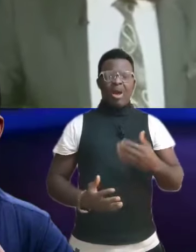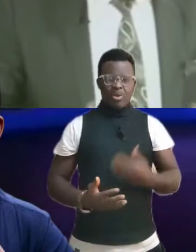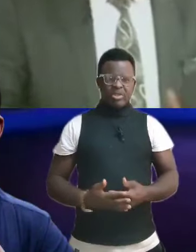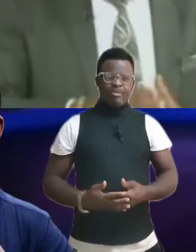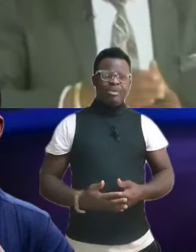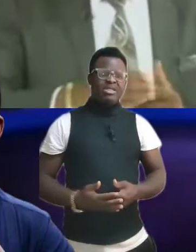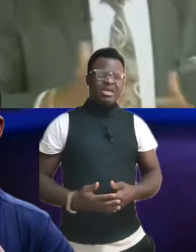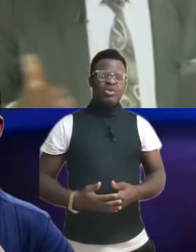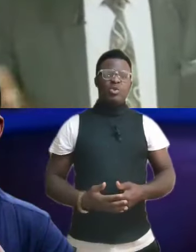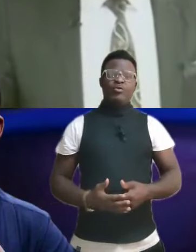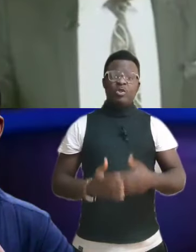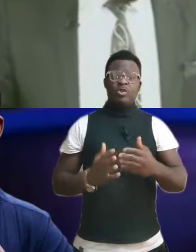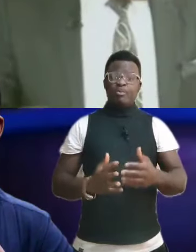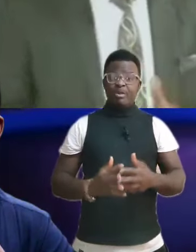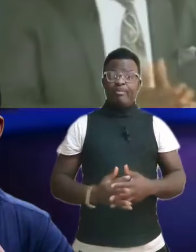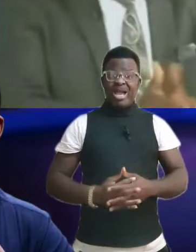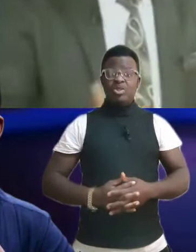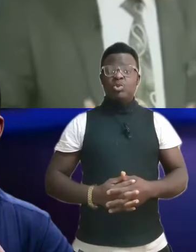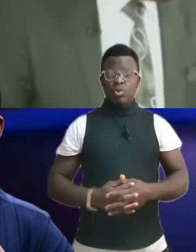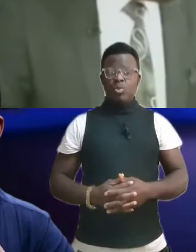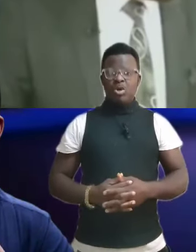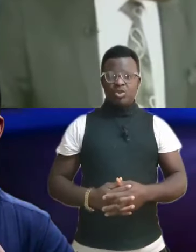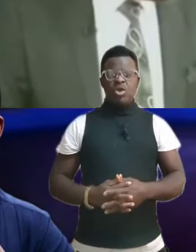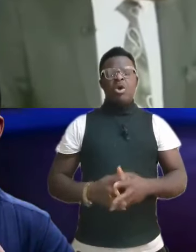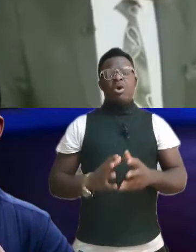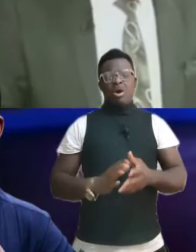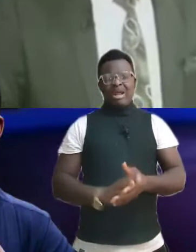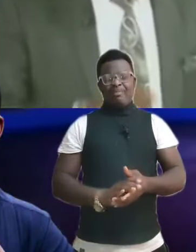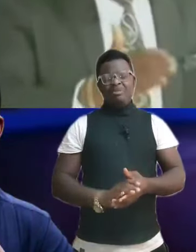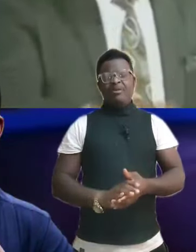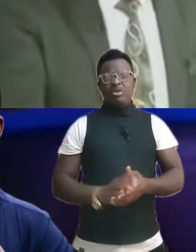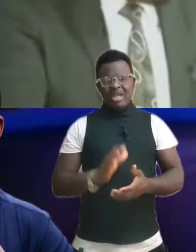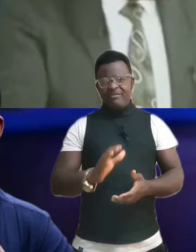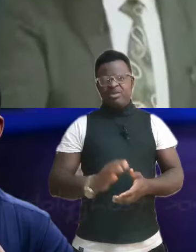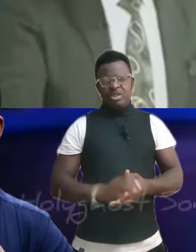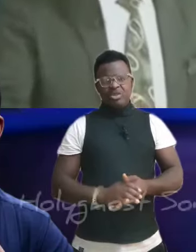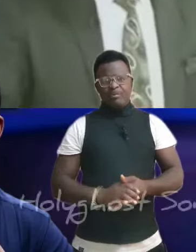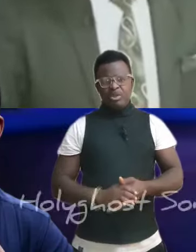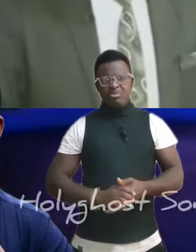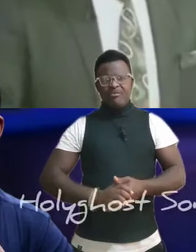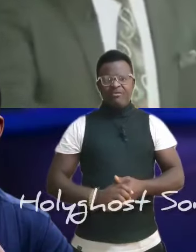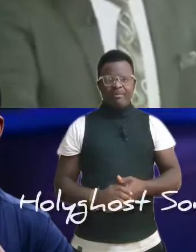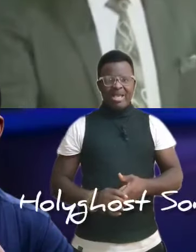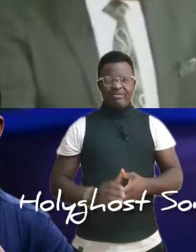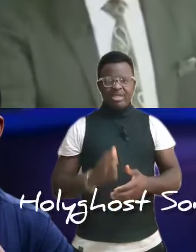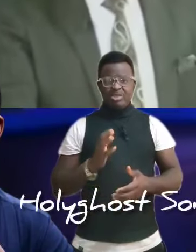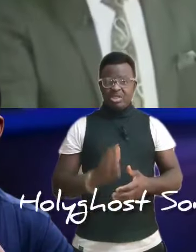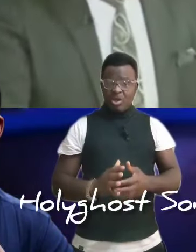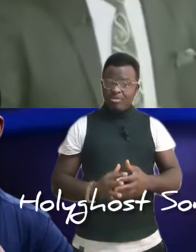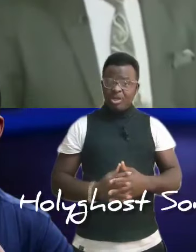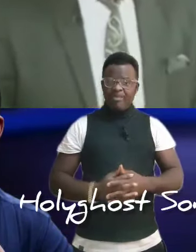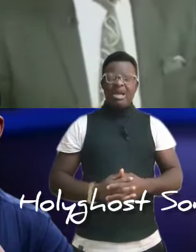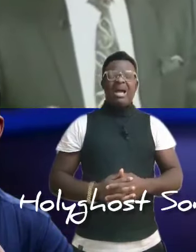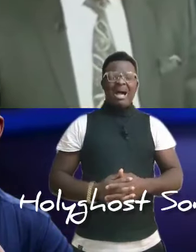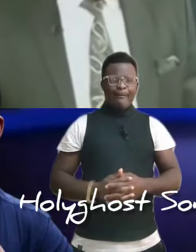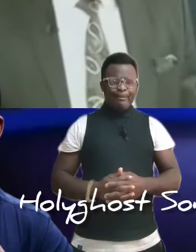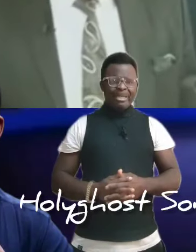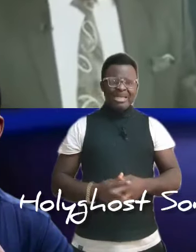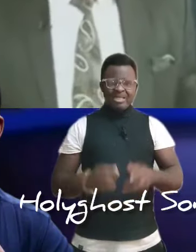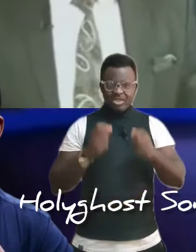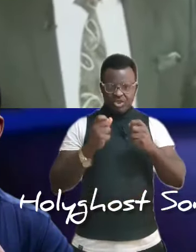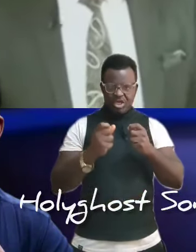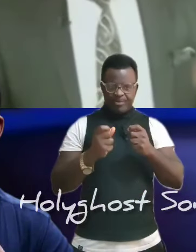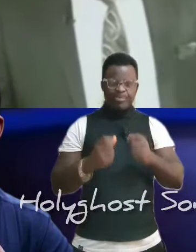welfare, all the social amenities. Mm. But the government in this context have failed to these